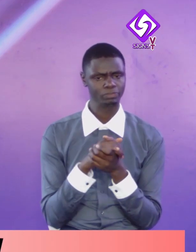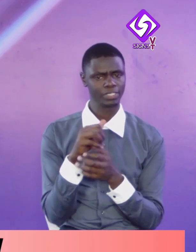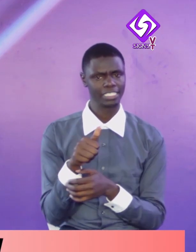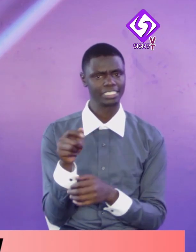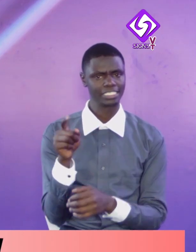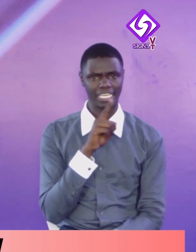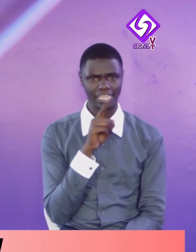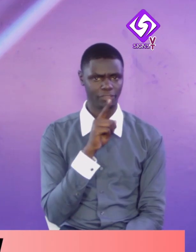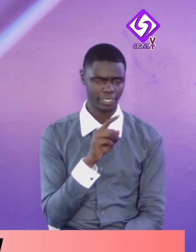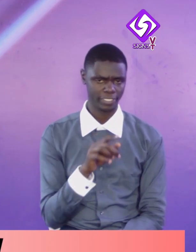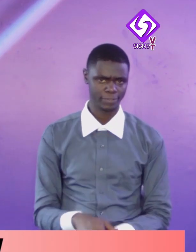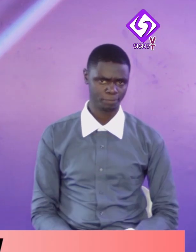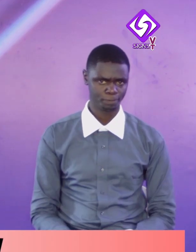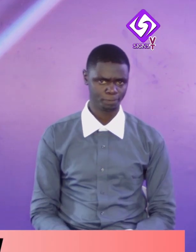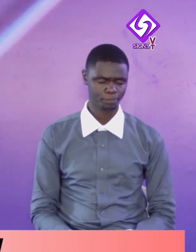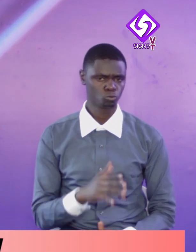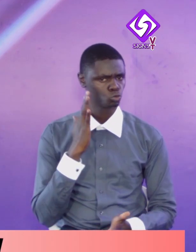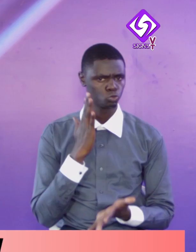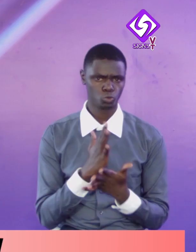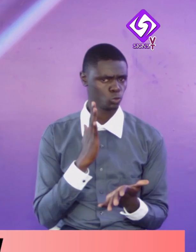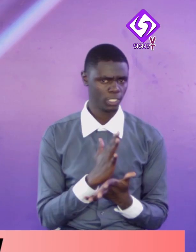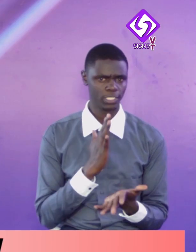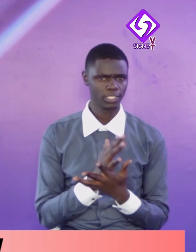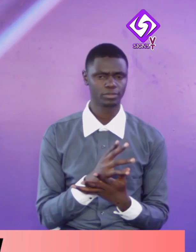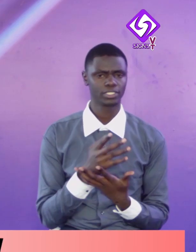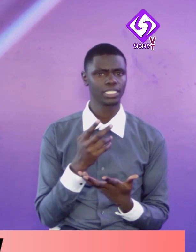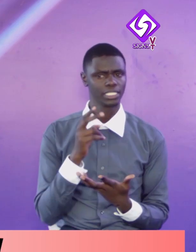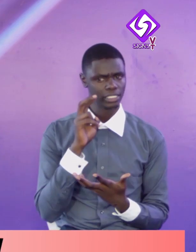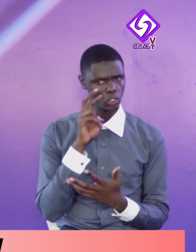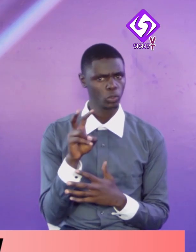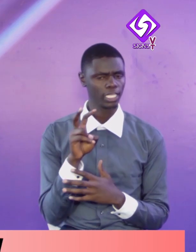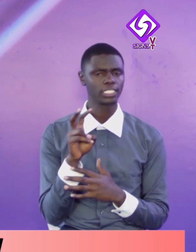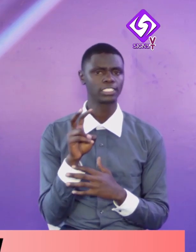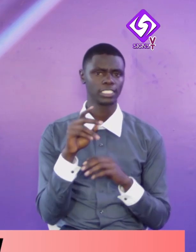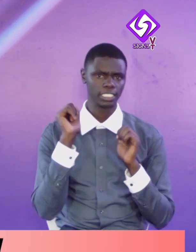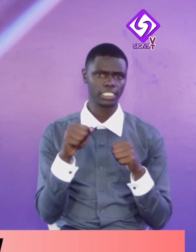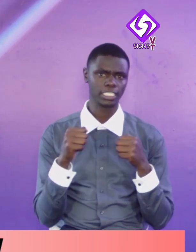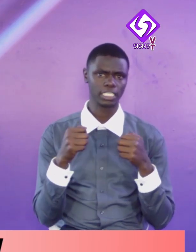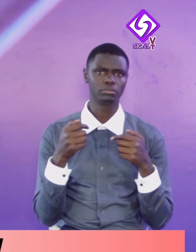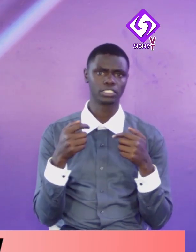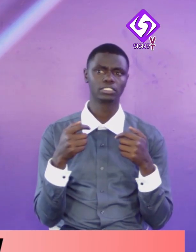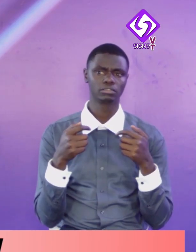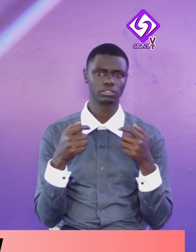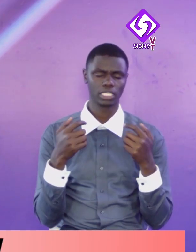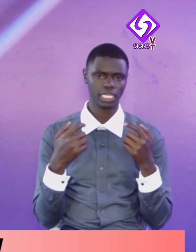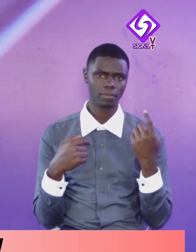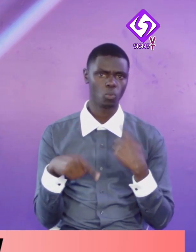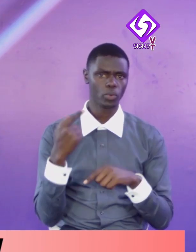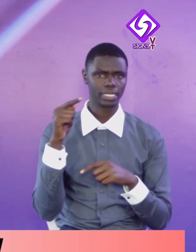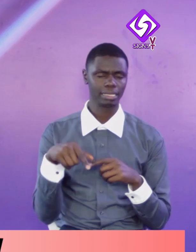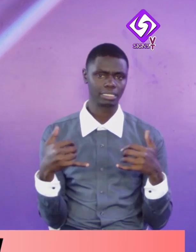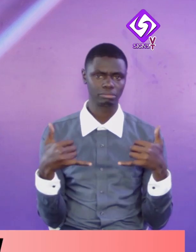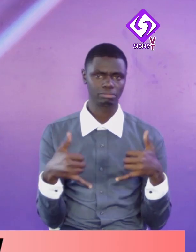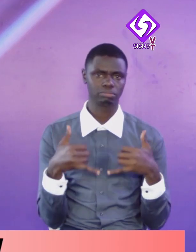another team that is really looking like it could be contending for the title.